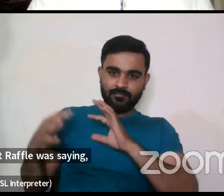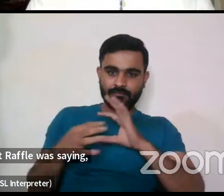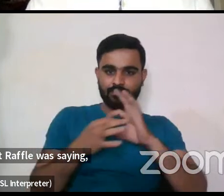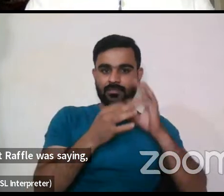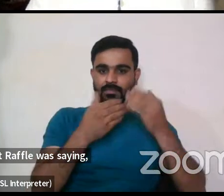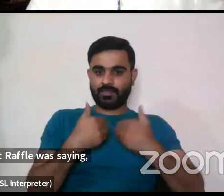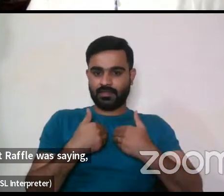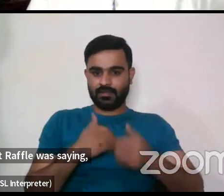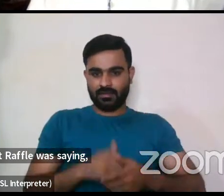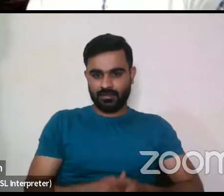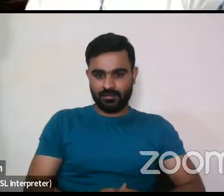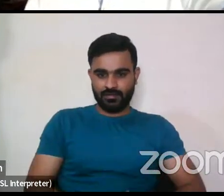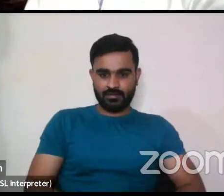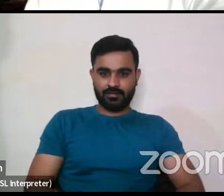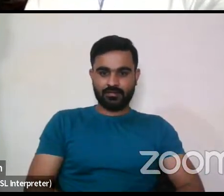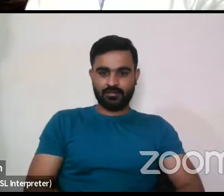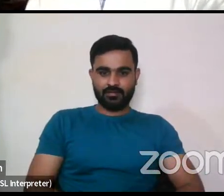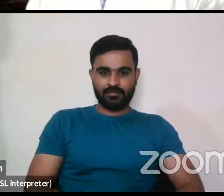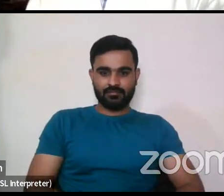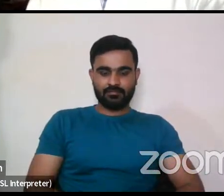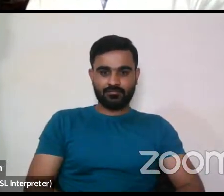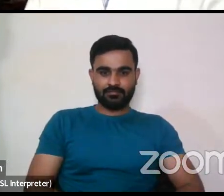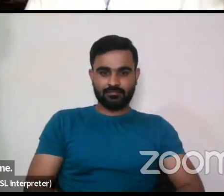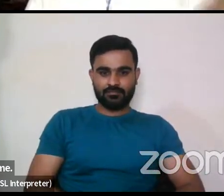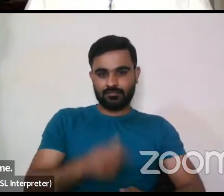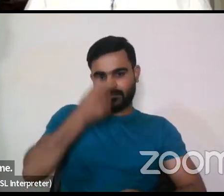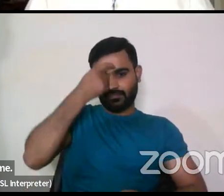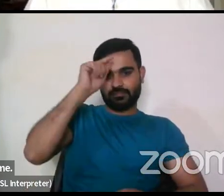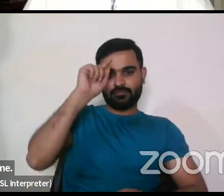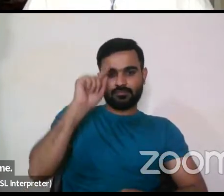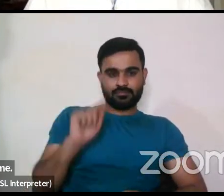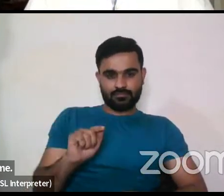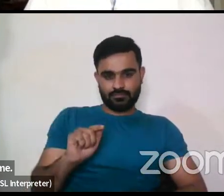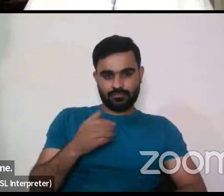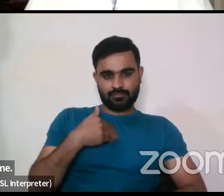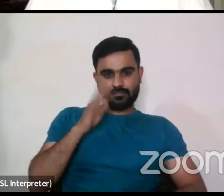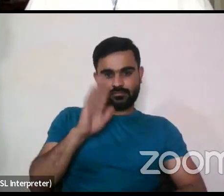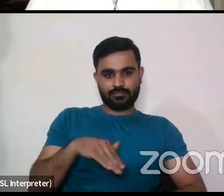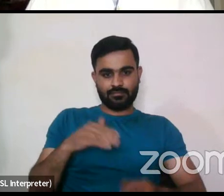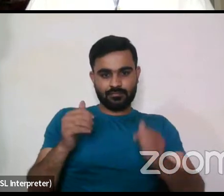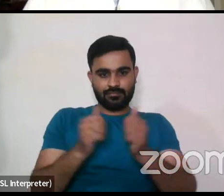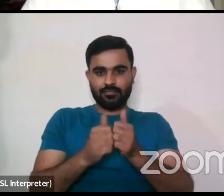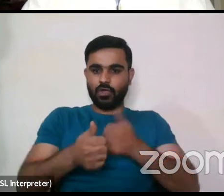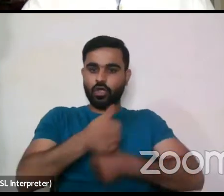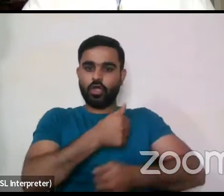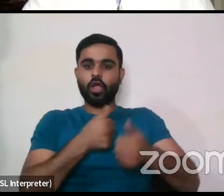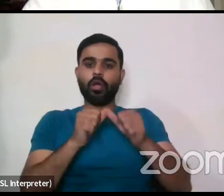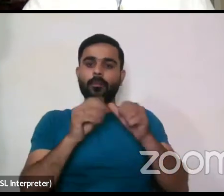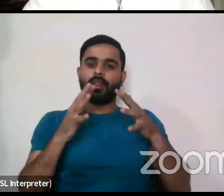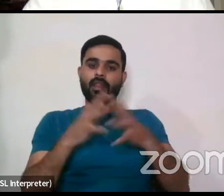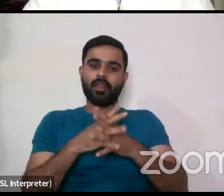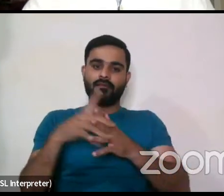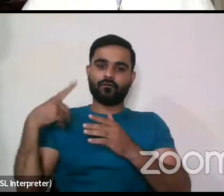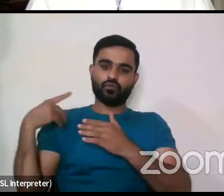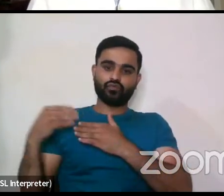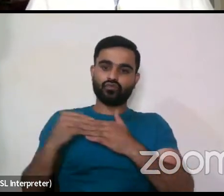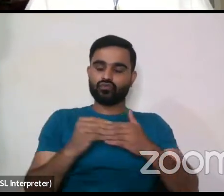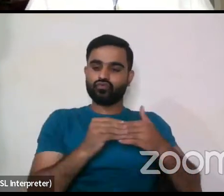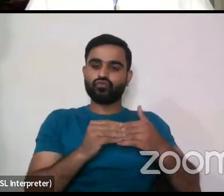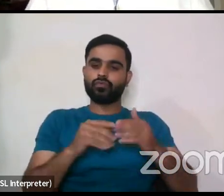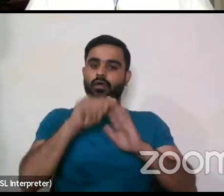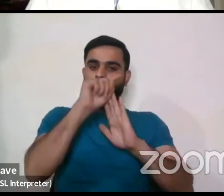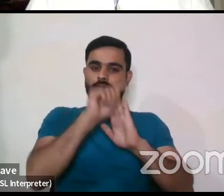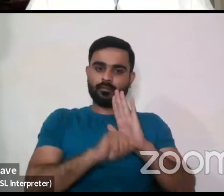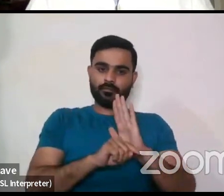me. I think the issue that we have with competition law, which will lead us to talk about competition